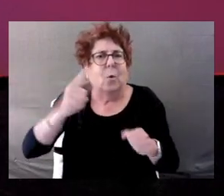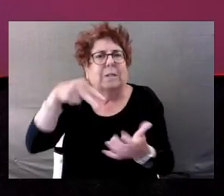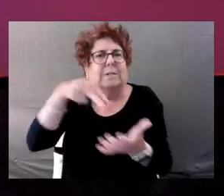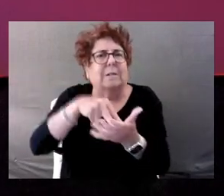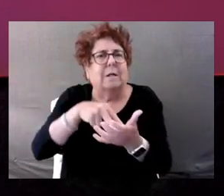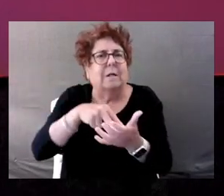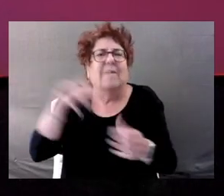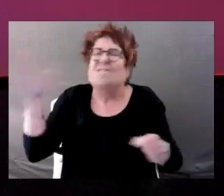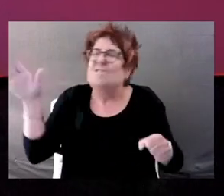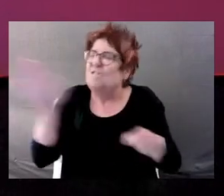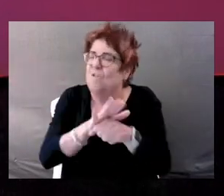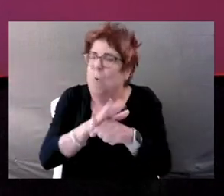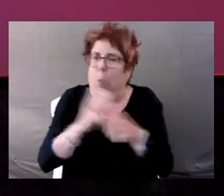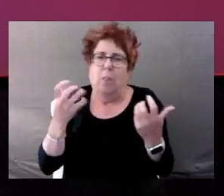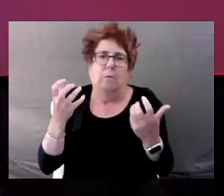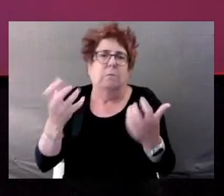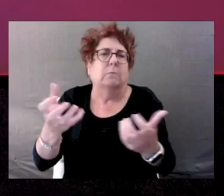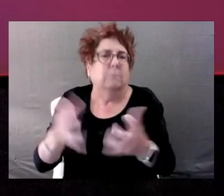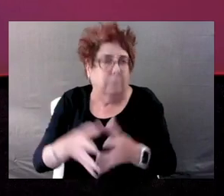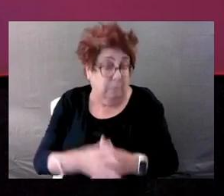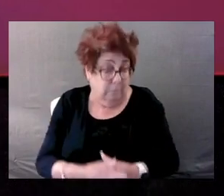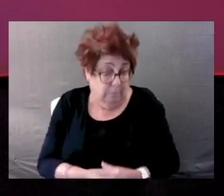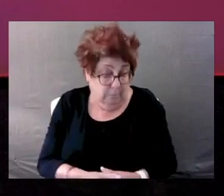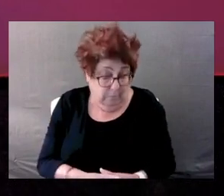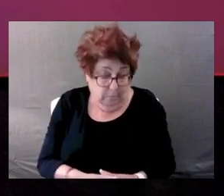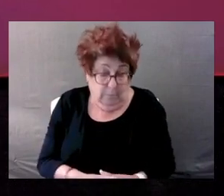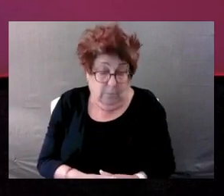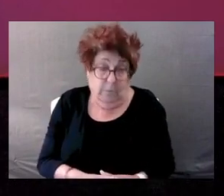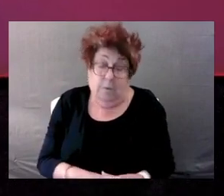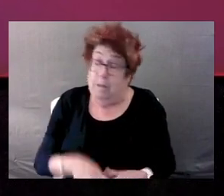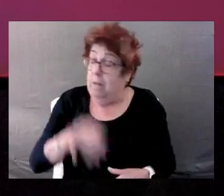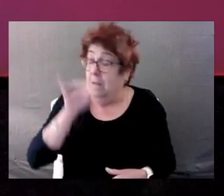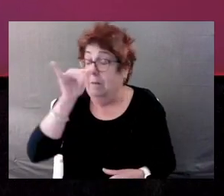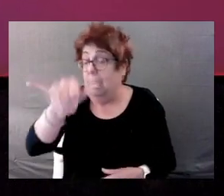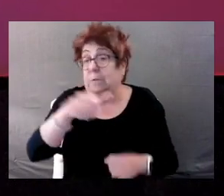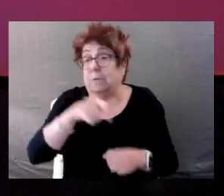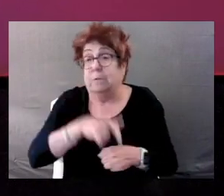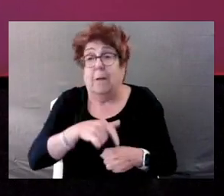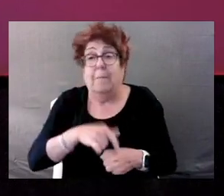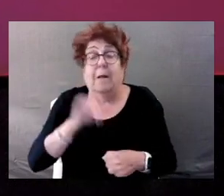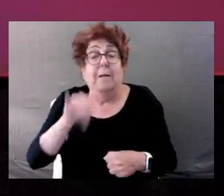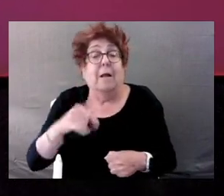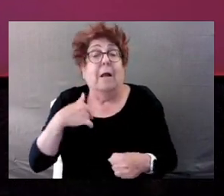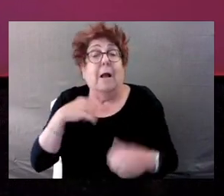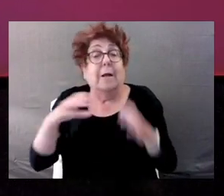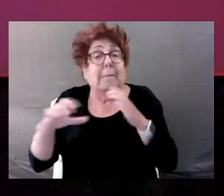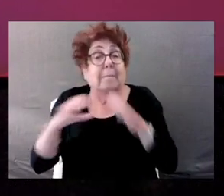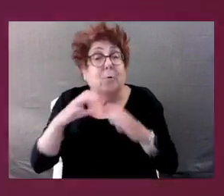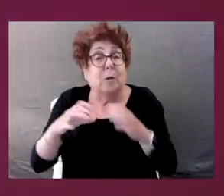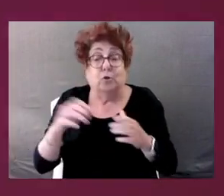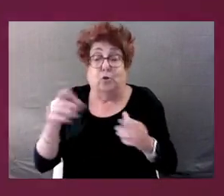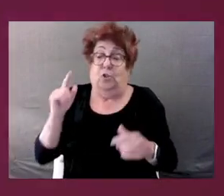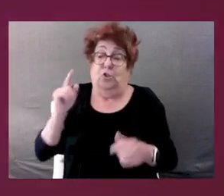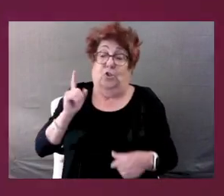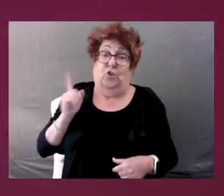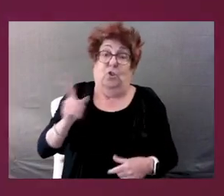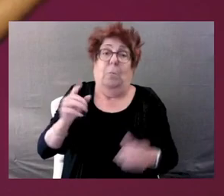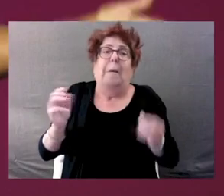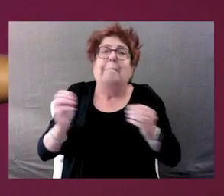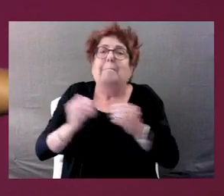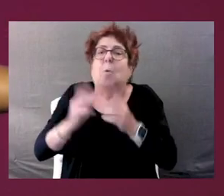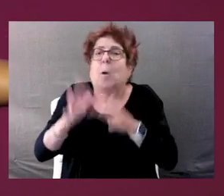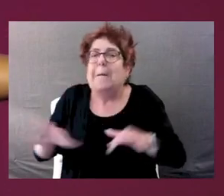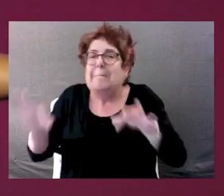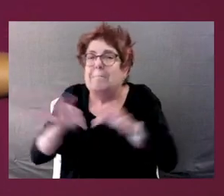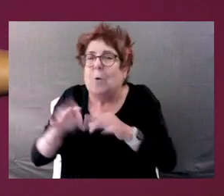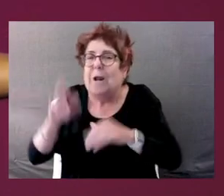she communicated to me. It was the moment that I communicated that she was more important to me than this